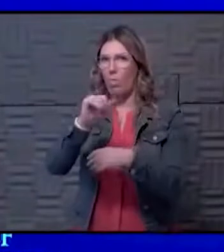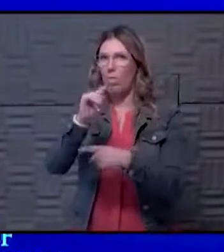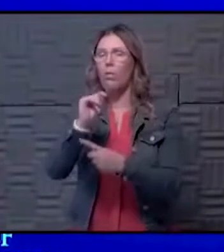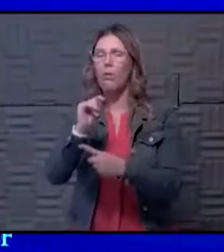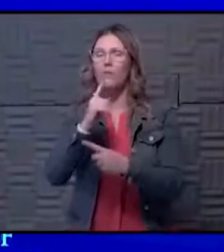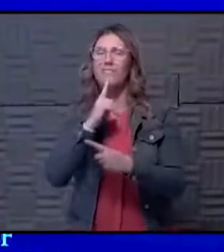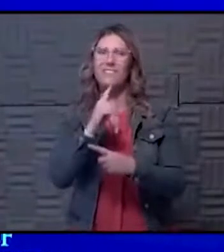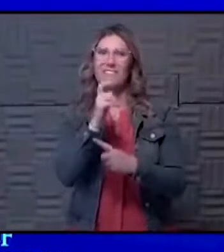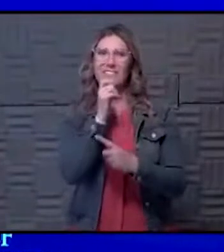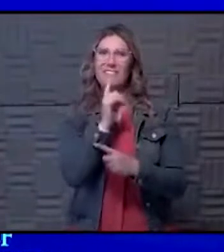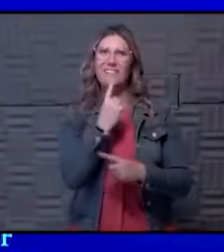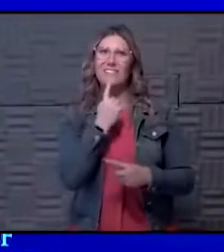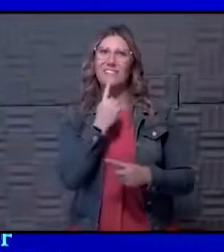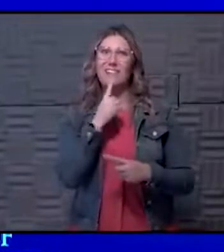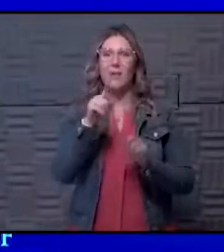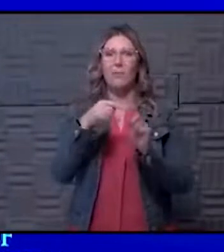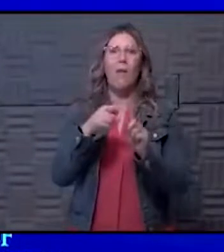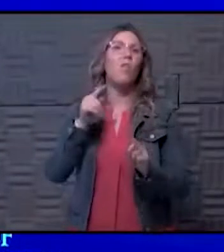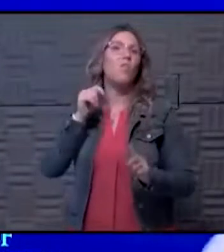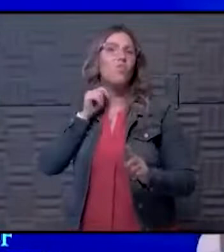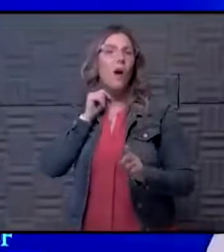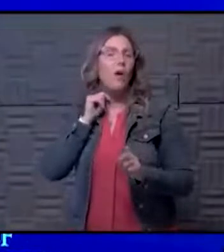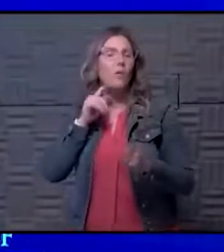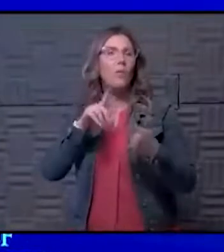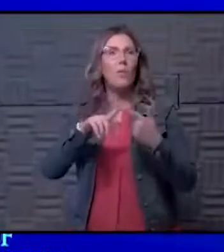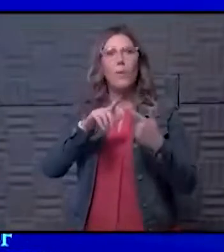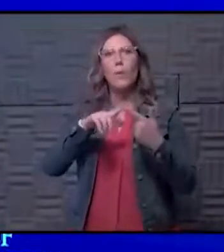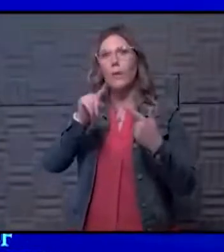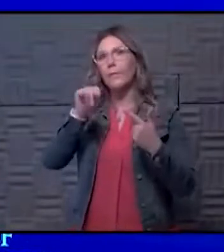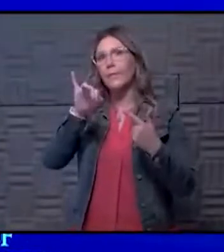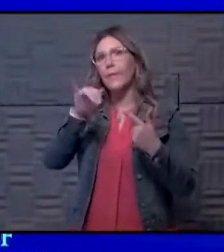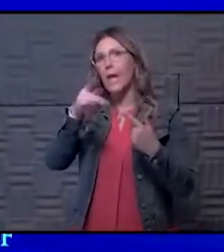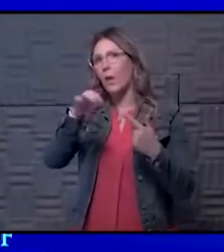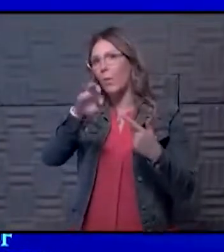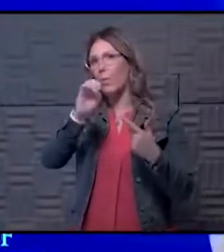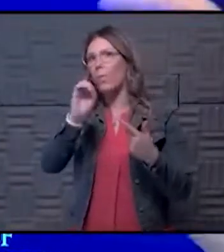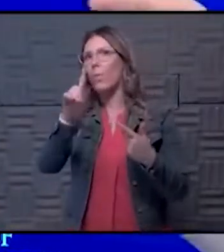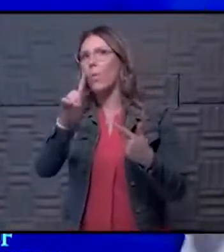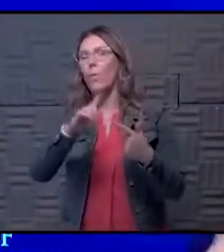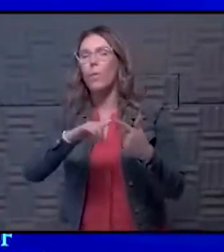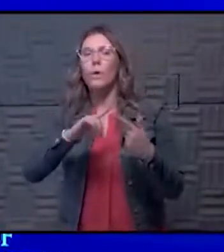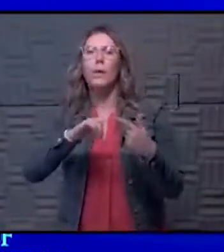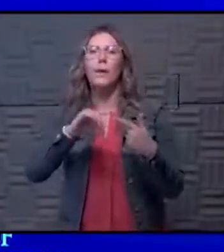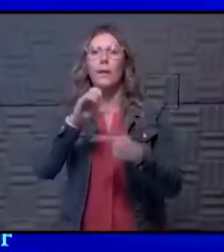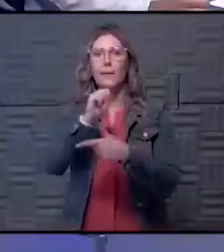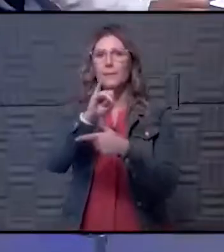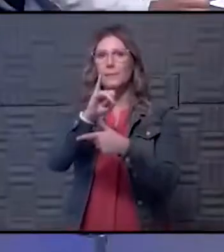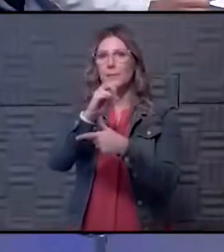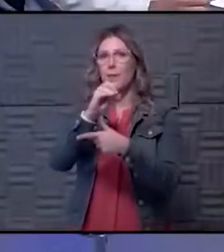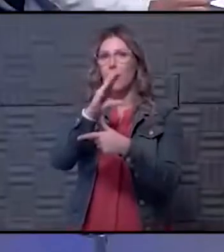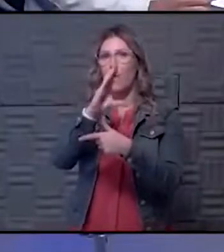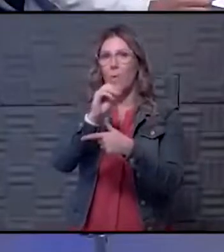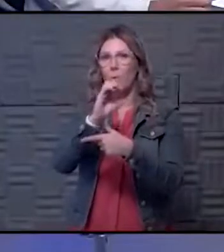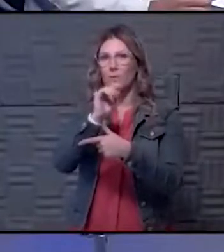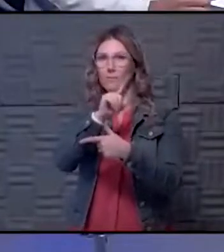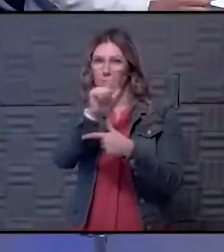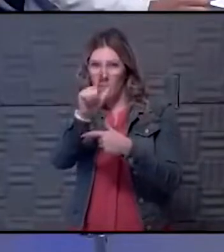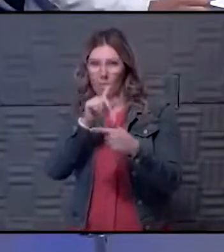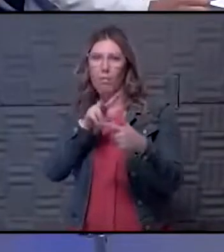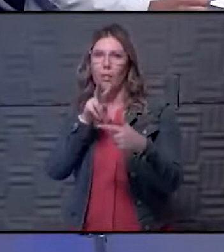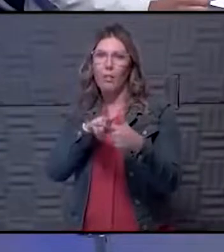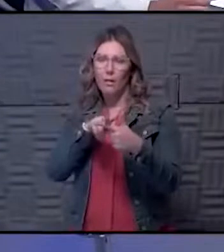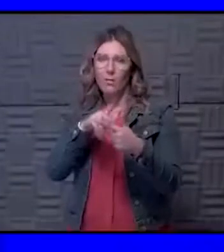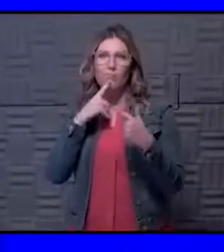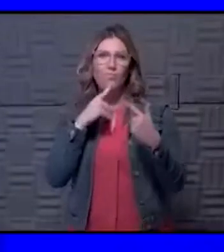that I would have said that about thyroid disease, or it may be true about sickle cell, but we'll have to. I think, Hawk, I wait for more information. Yeah, I mean, right now there